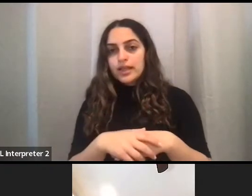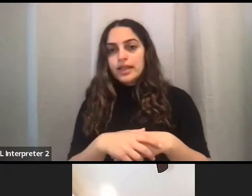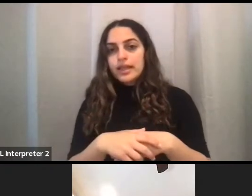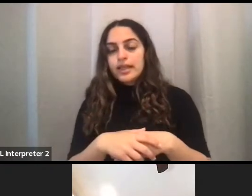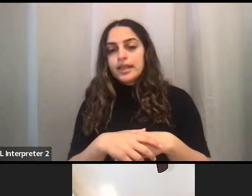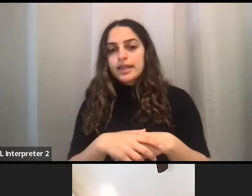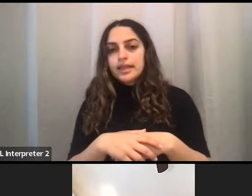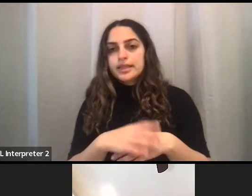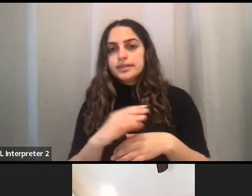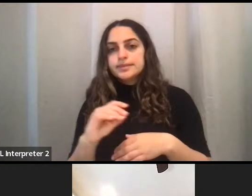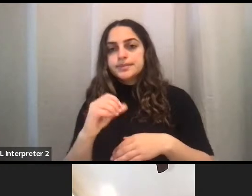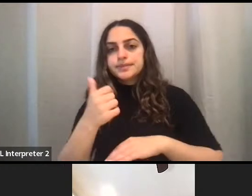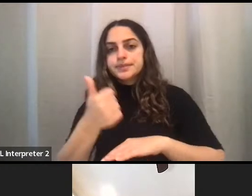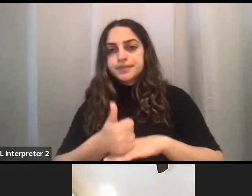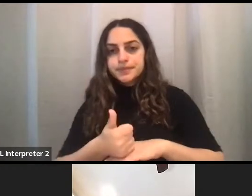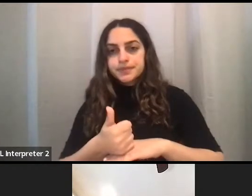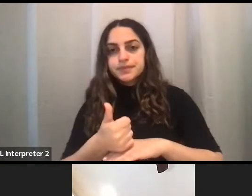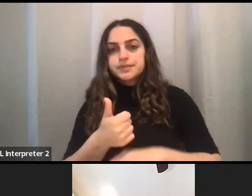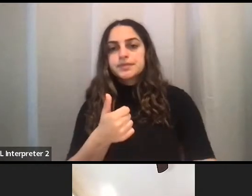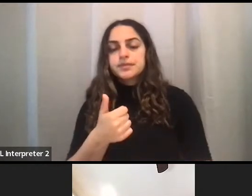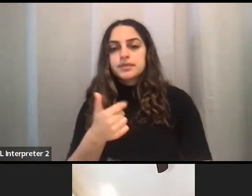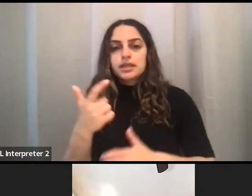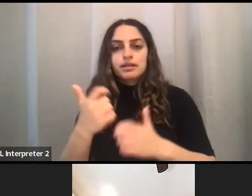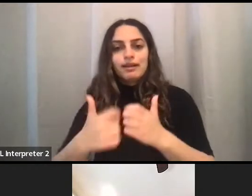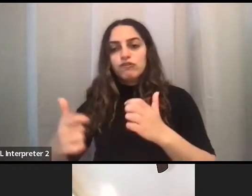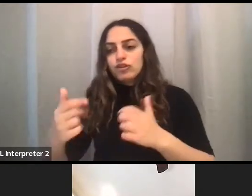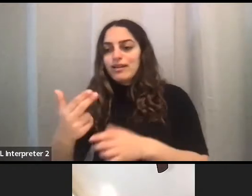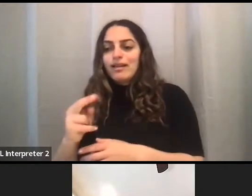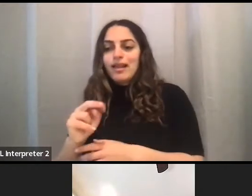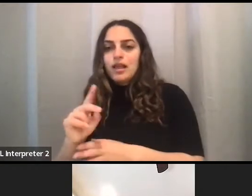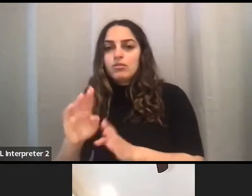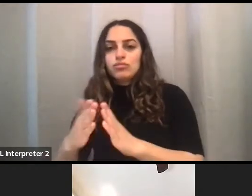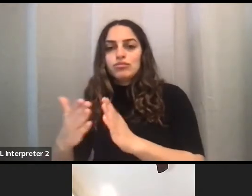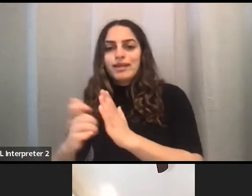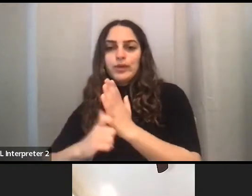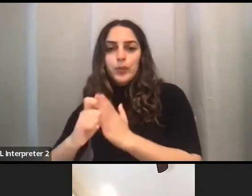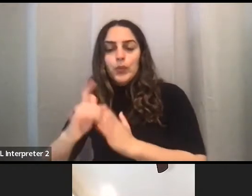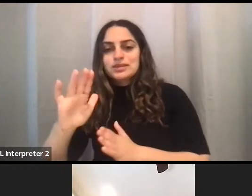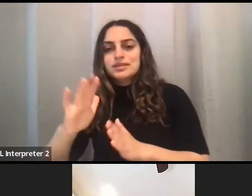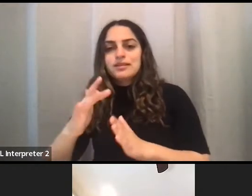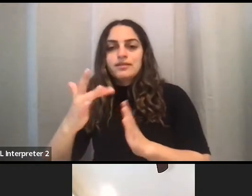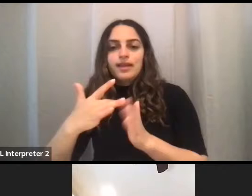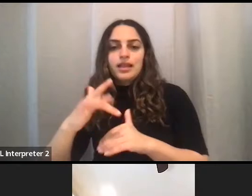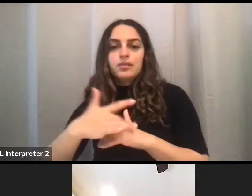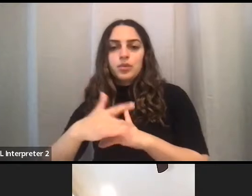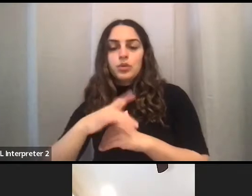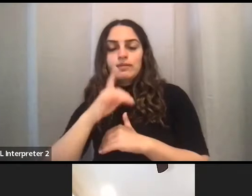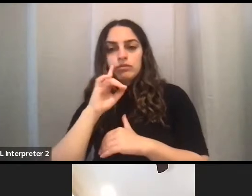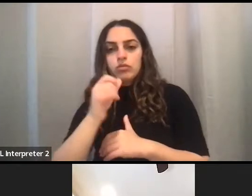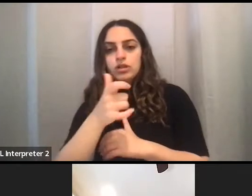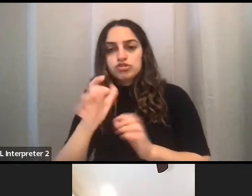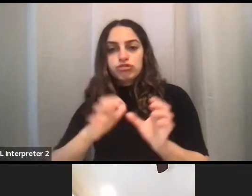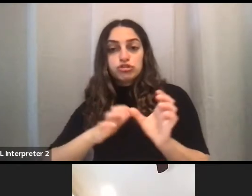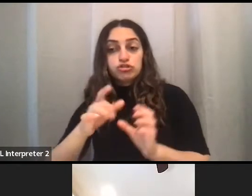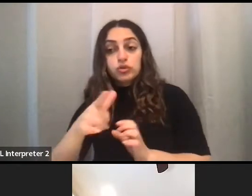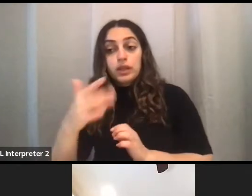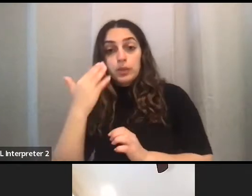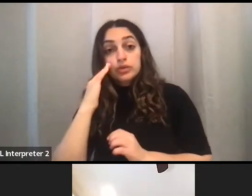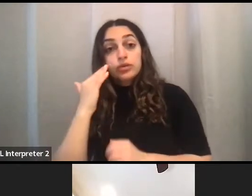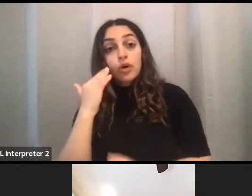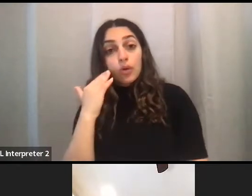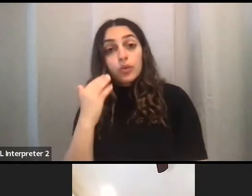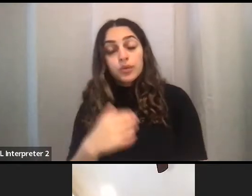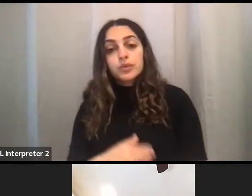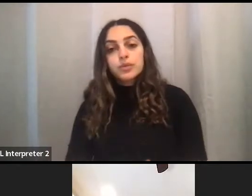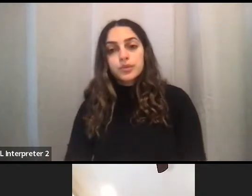implement it in every handbook that's available for the construction world so they'll know that